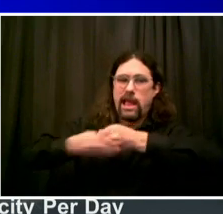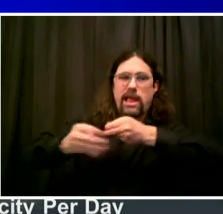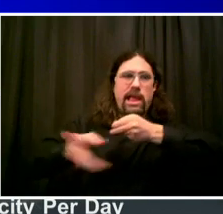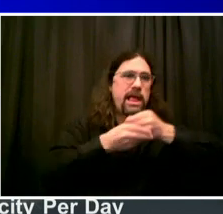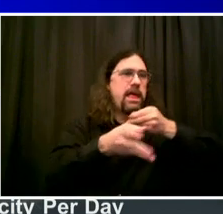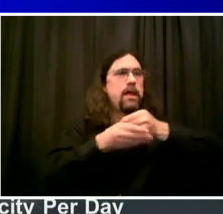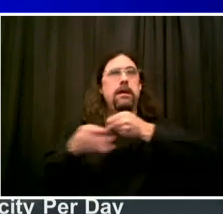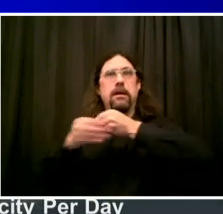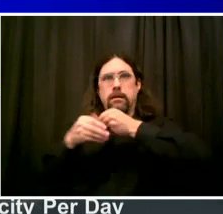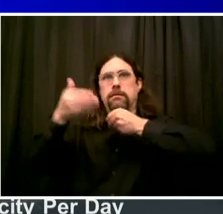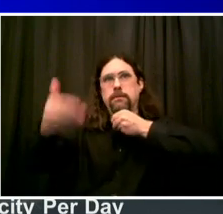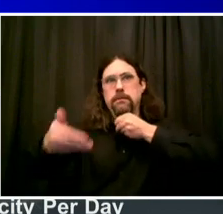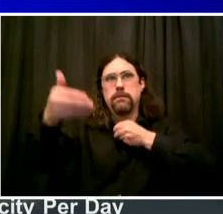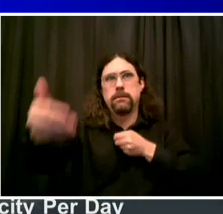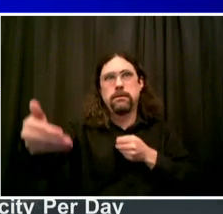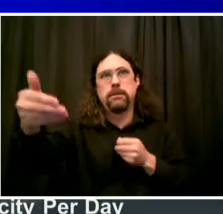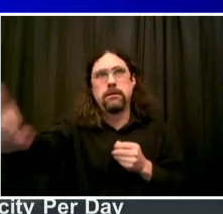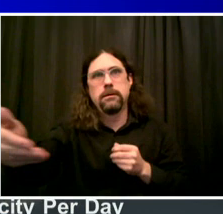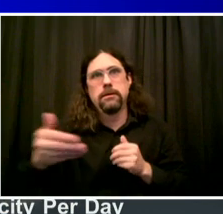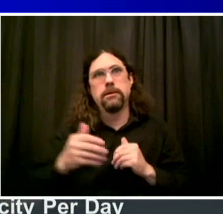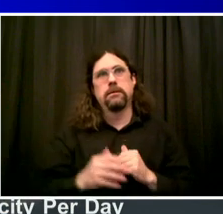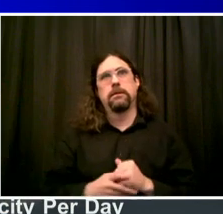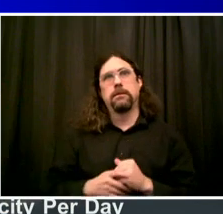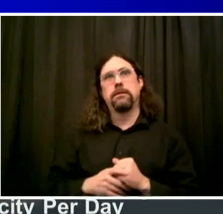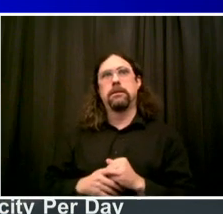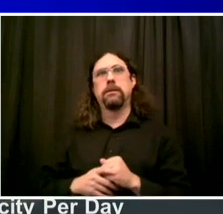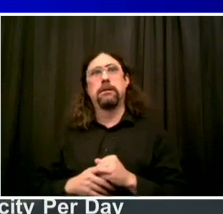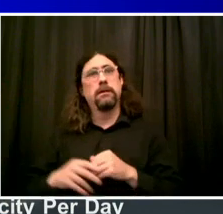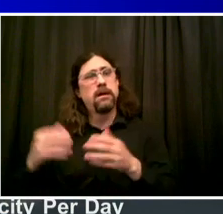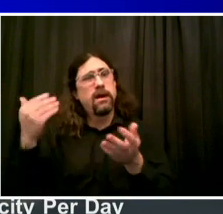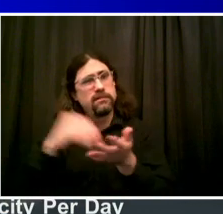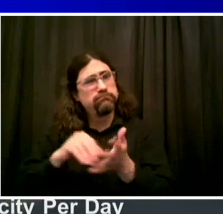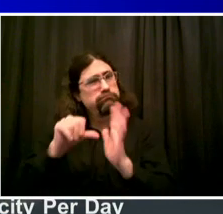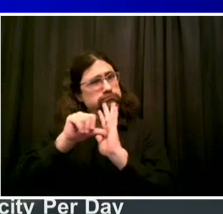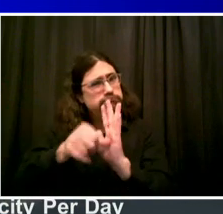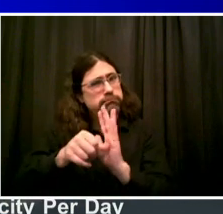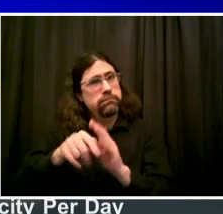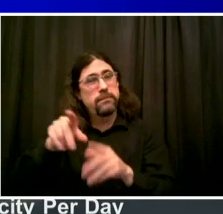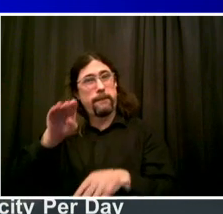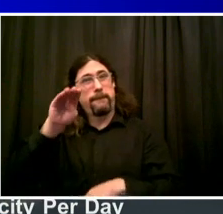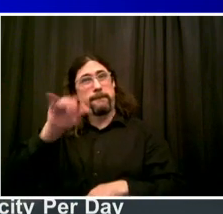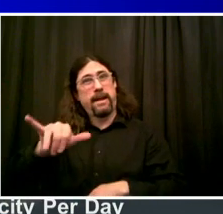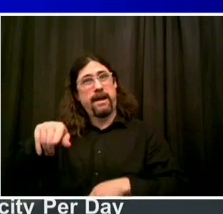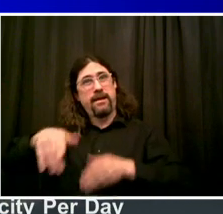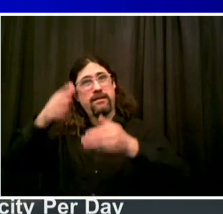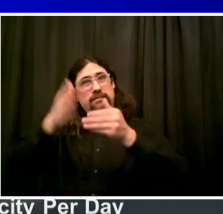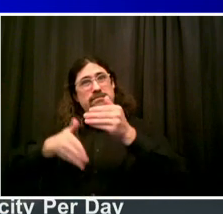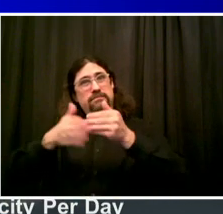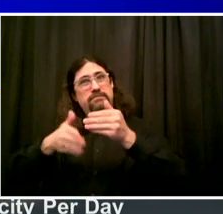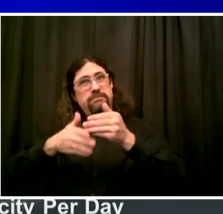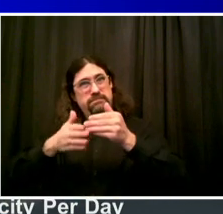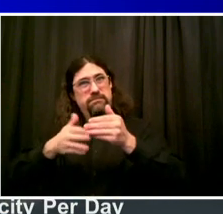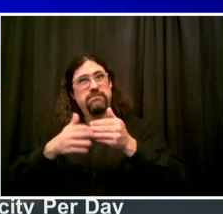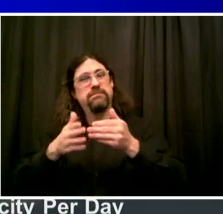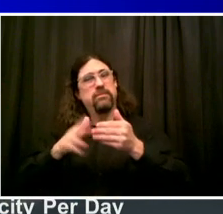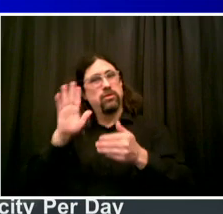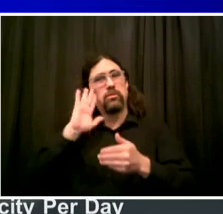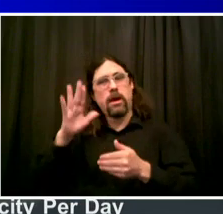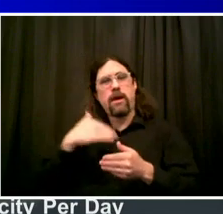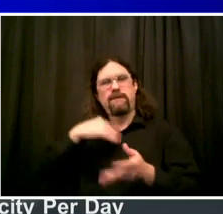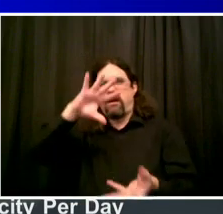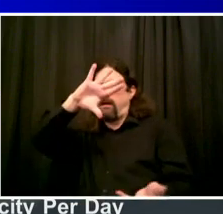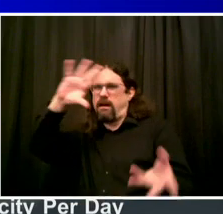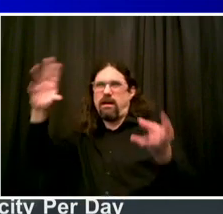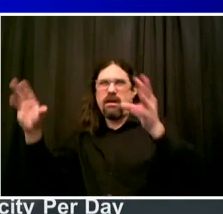range of about 20,000 tests a day. I want to see us in the months ahead get to 50,000 tests a day and then ideally